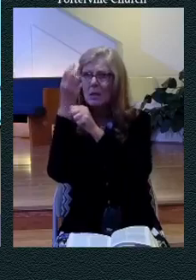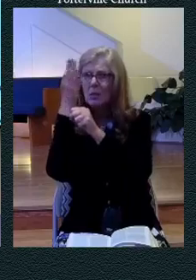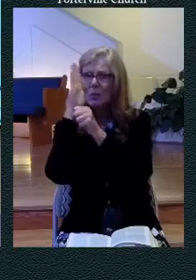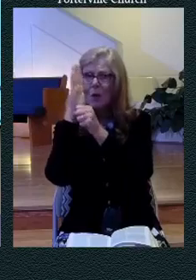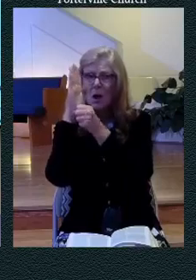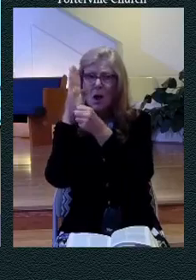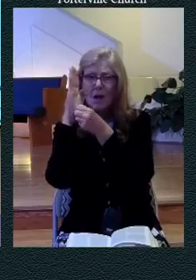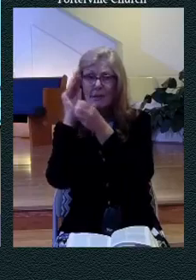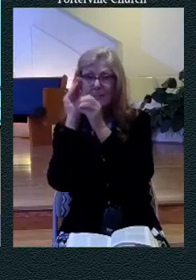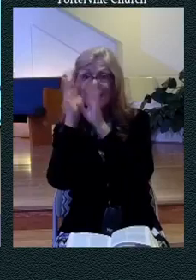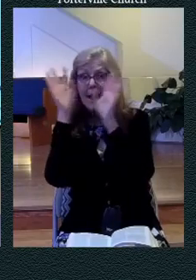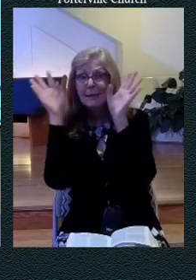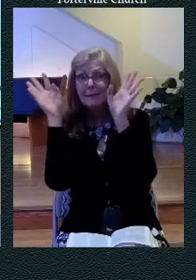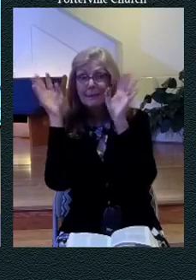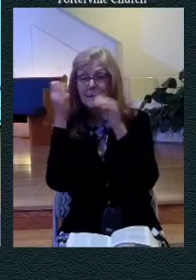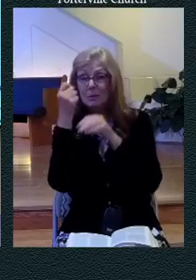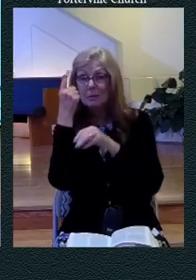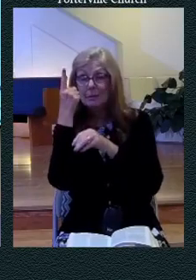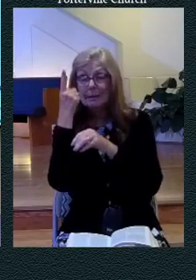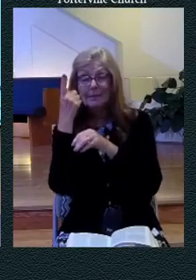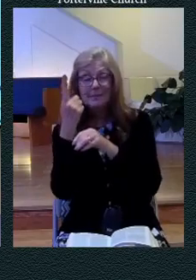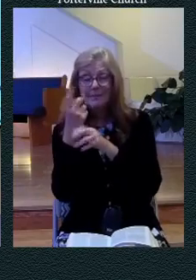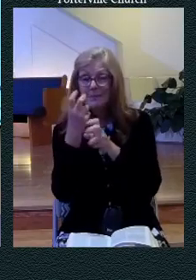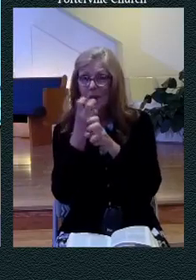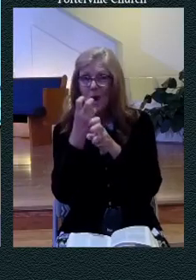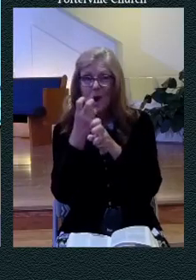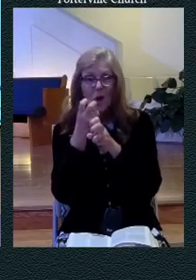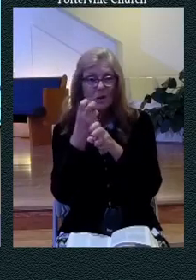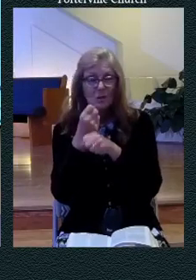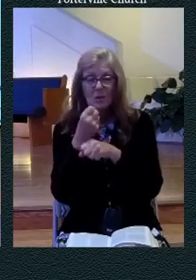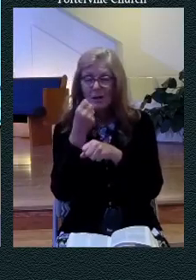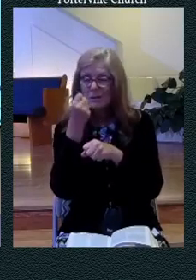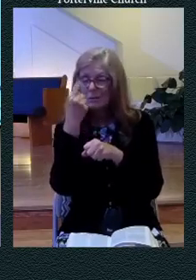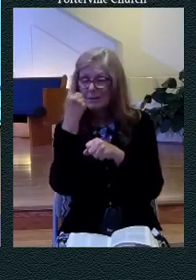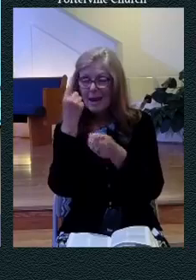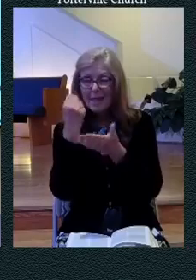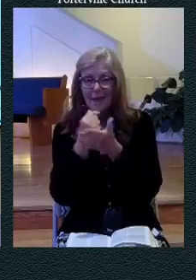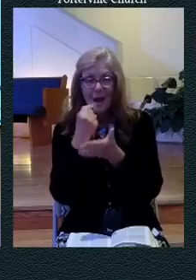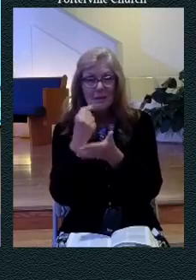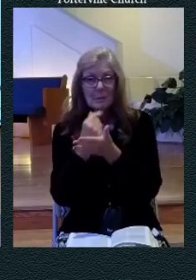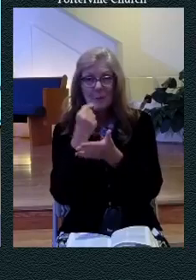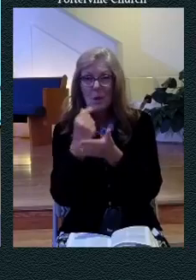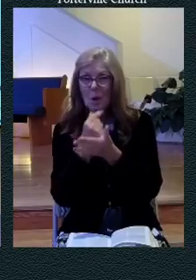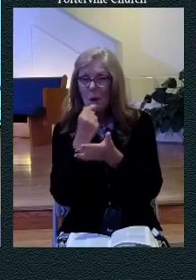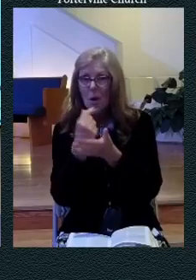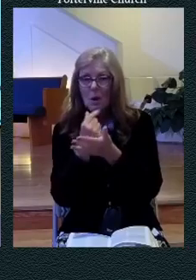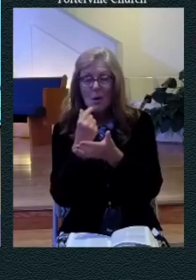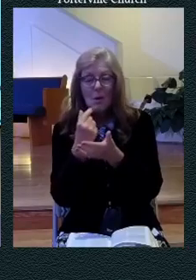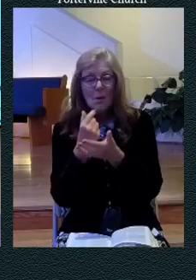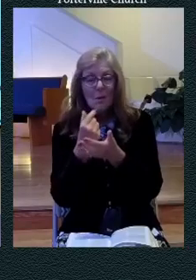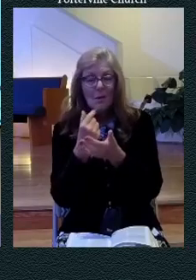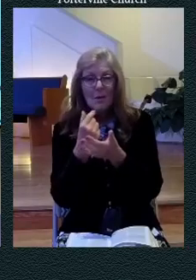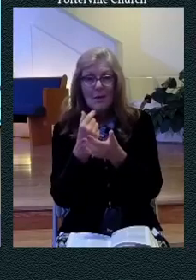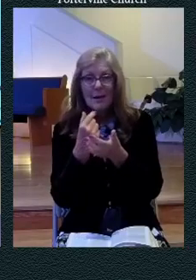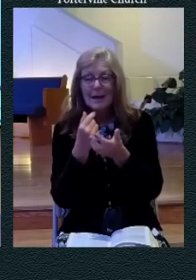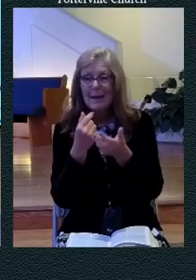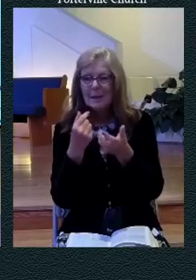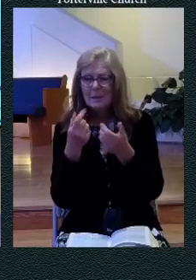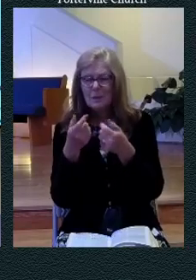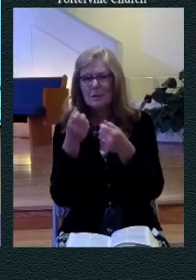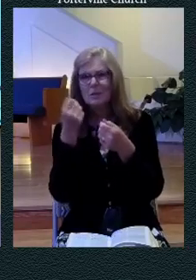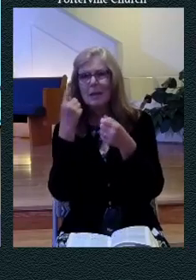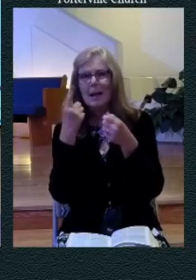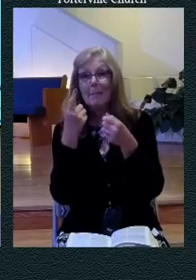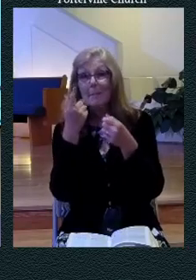gained. It's hard enough to gain the initial gospel insight that sets the heart to singing. It can be hard to gain that. But then